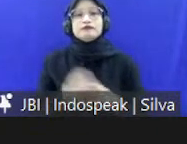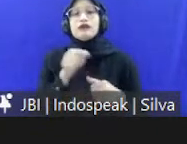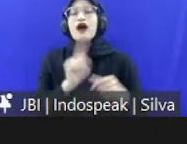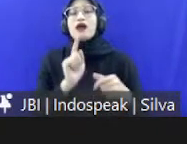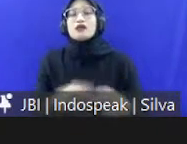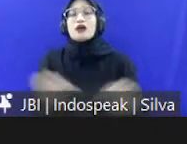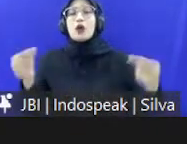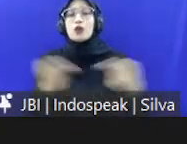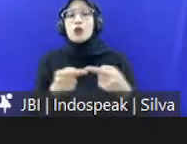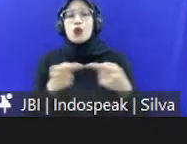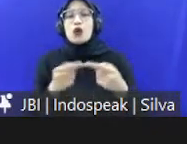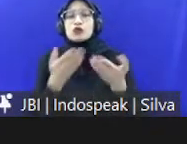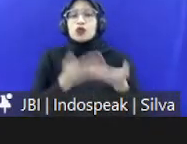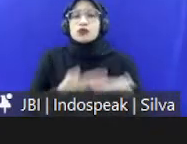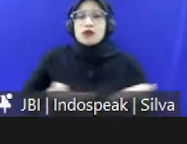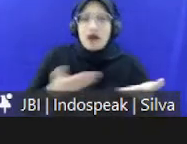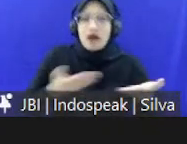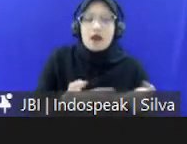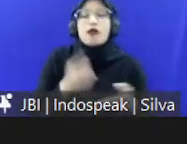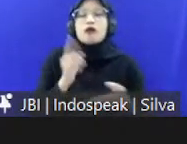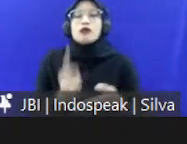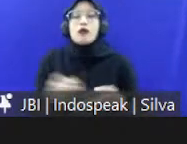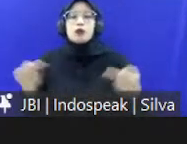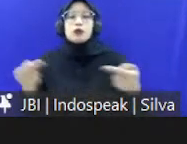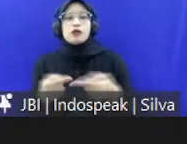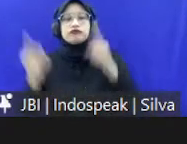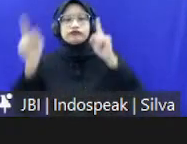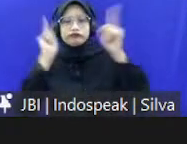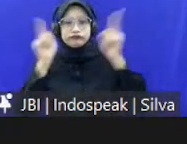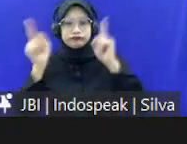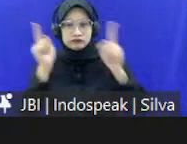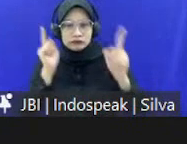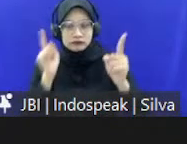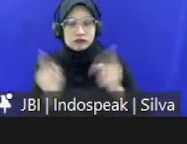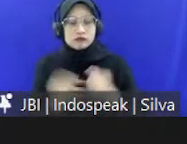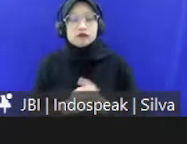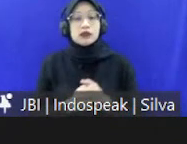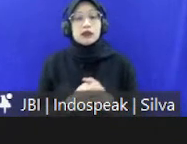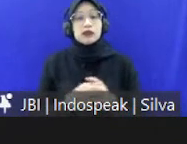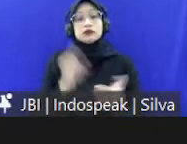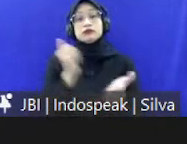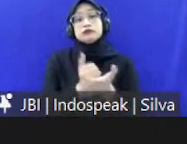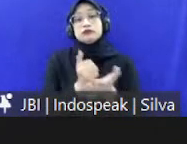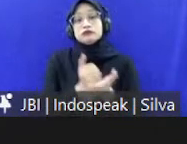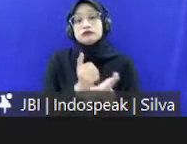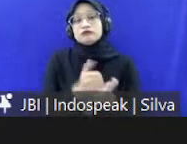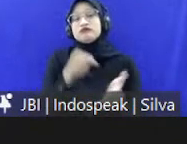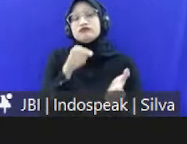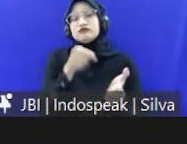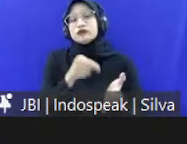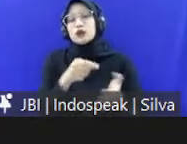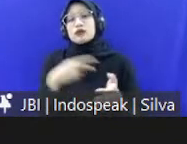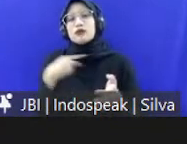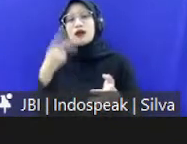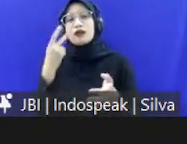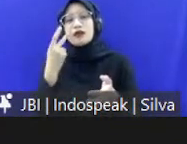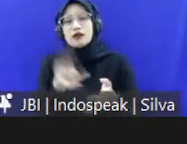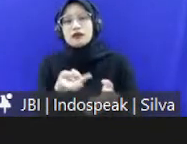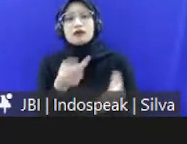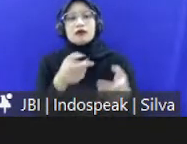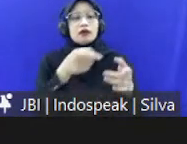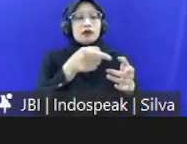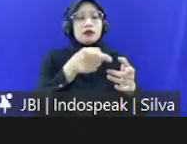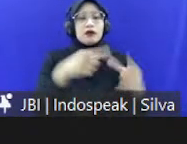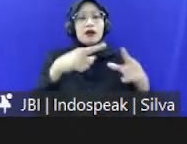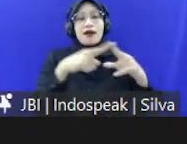determinants, this case study is able to disrupt the common belief that the transgender people is a homogeneous entity. They are, in